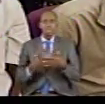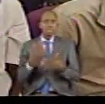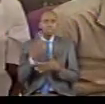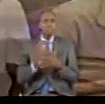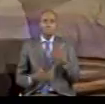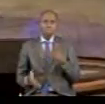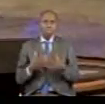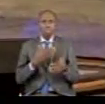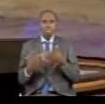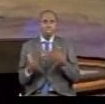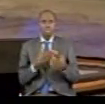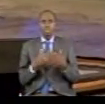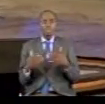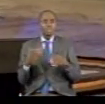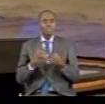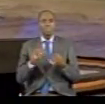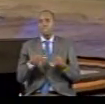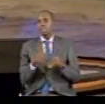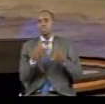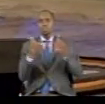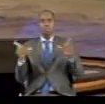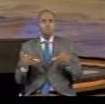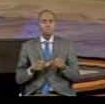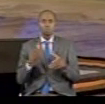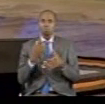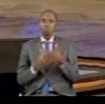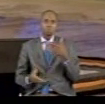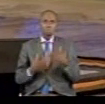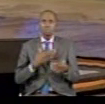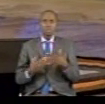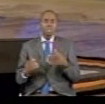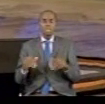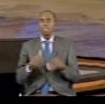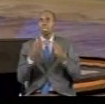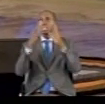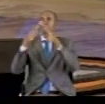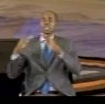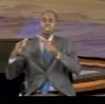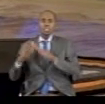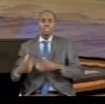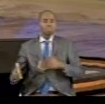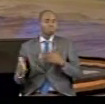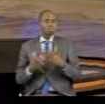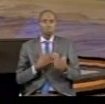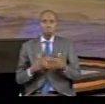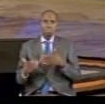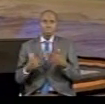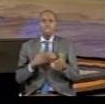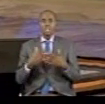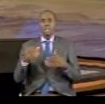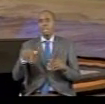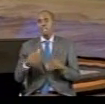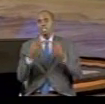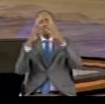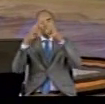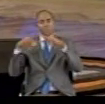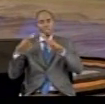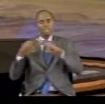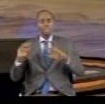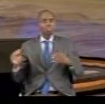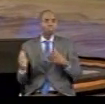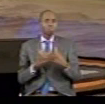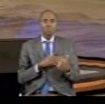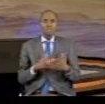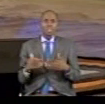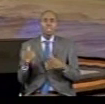whithersoever any location, whithersoever any city, whithersoever any village, whithersoever,